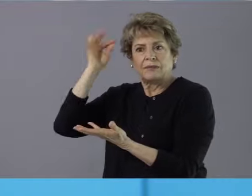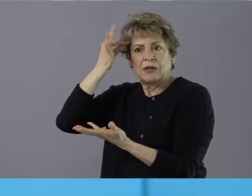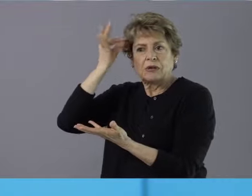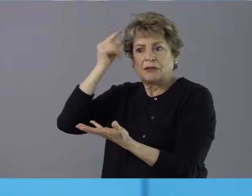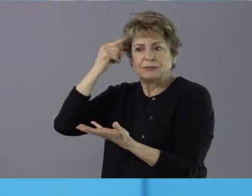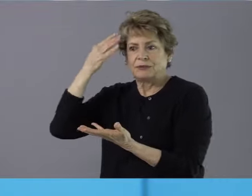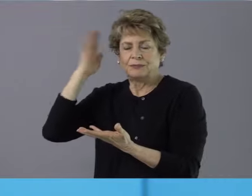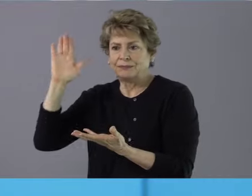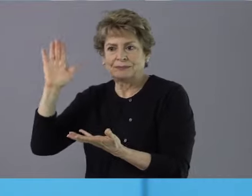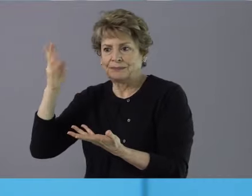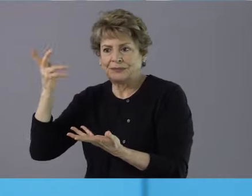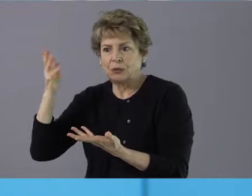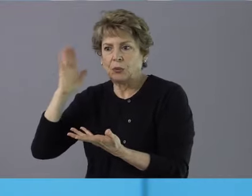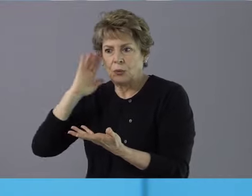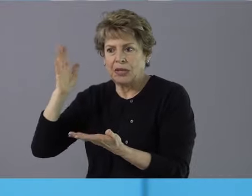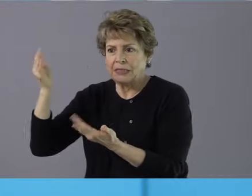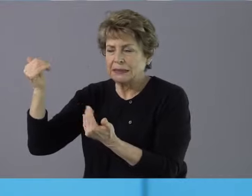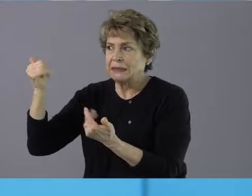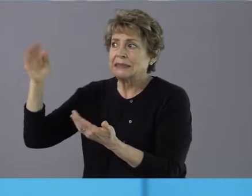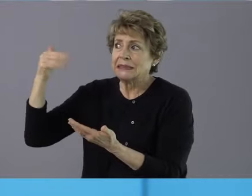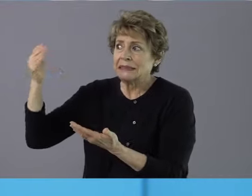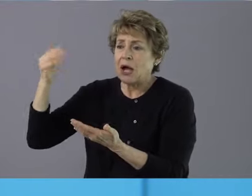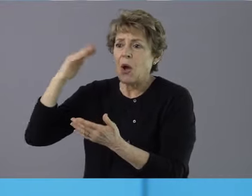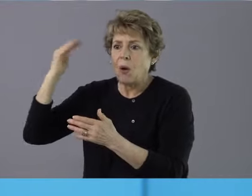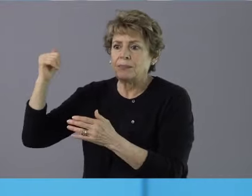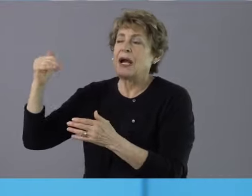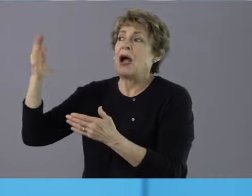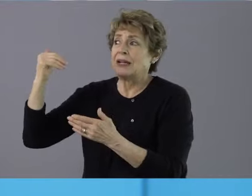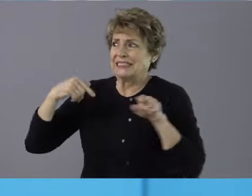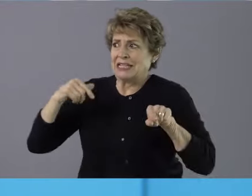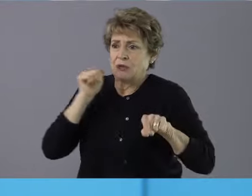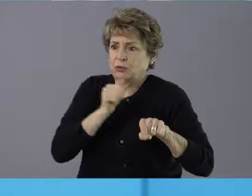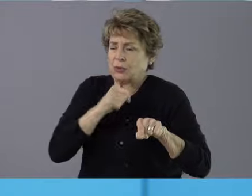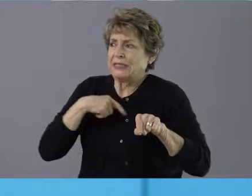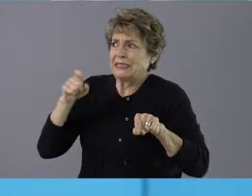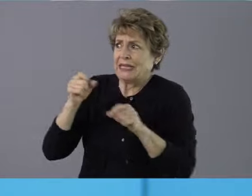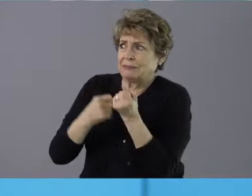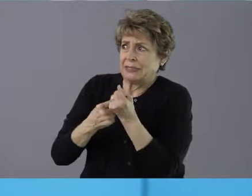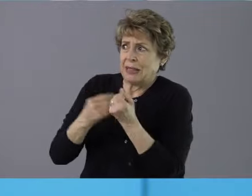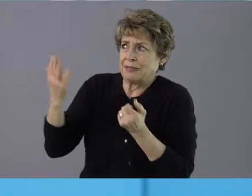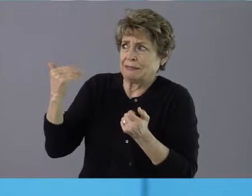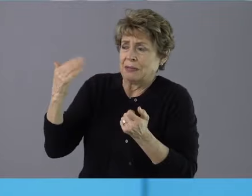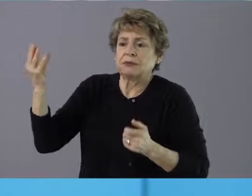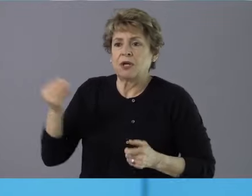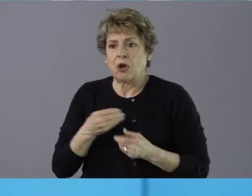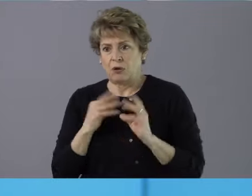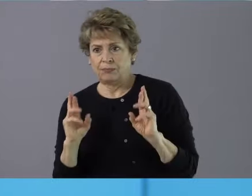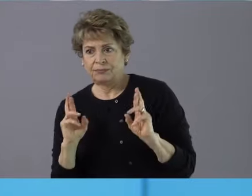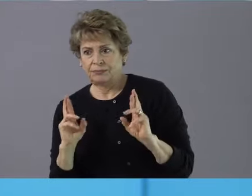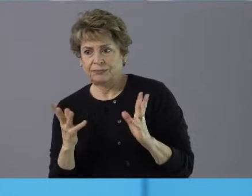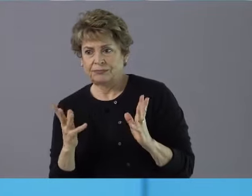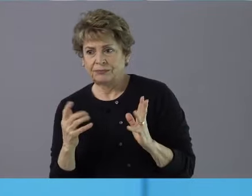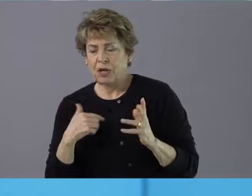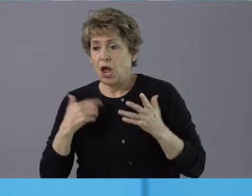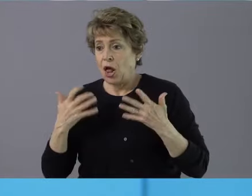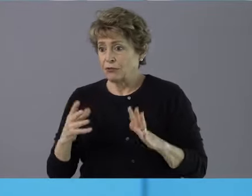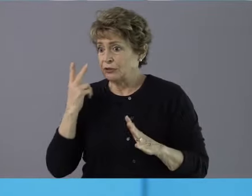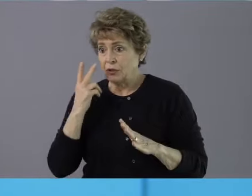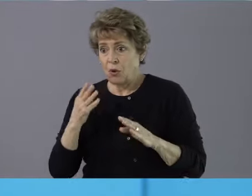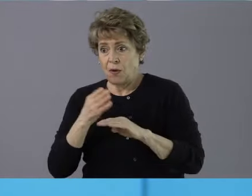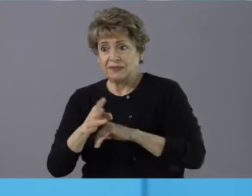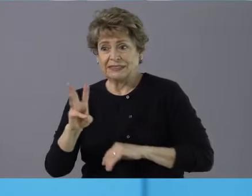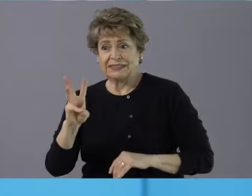Arizonans. To date, we've been able, to the best of our ability, and you've seen that over $6.4 billion to ensure that no